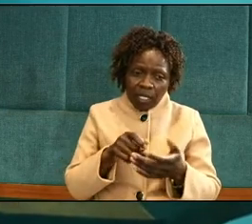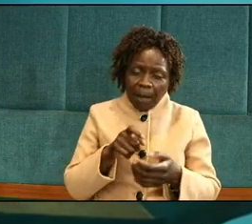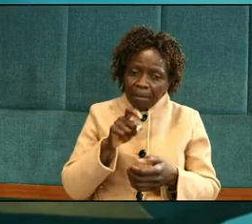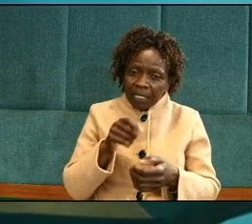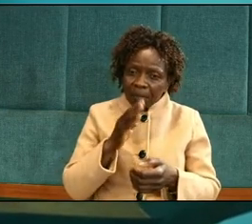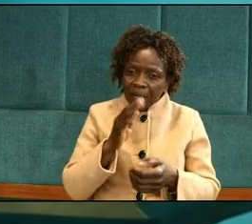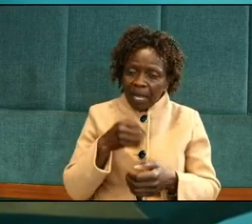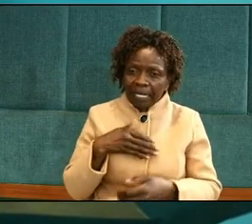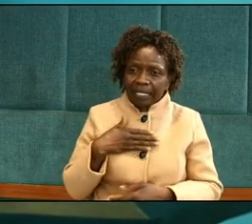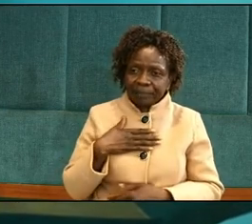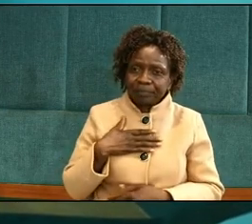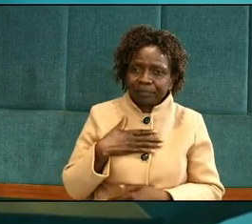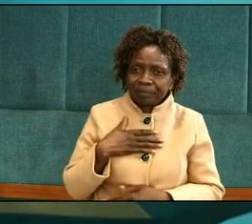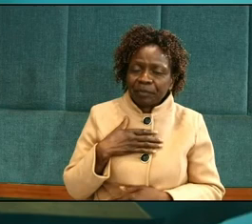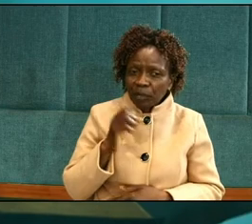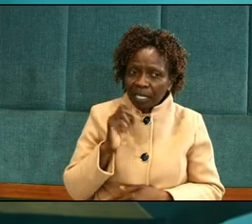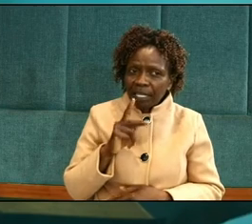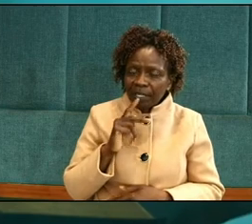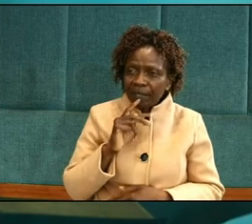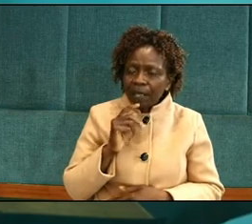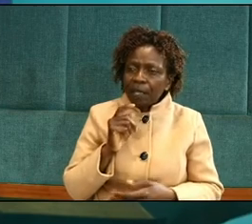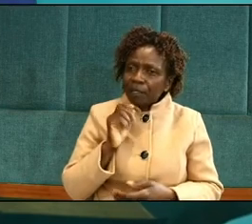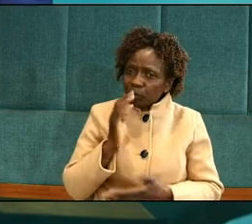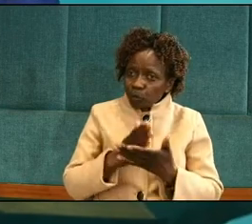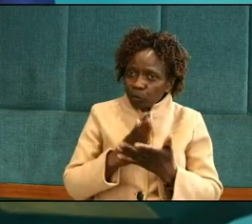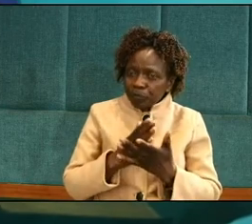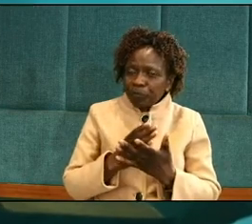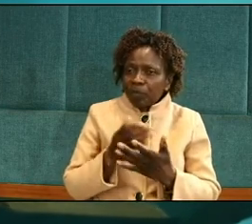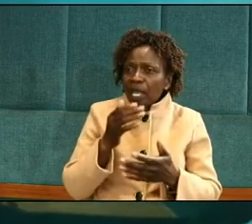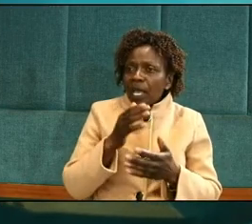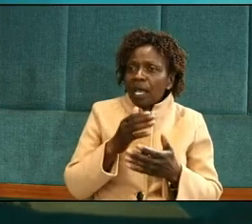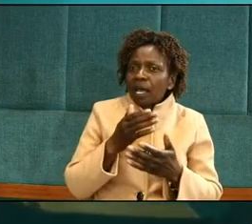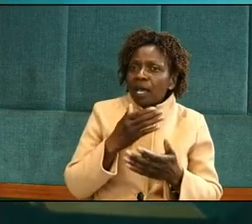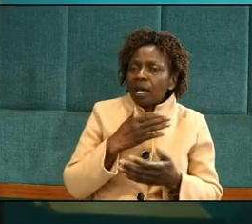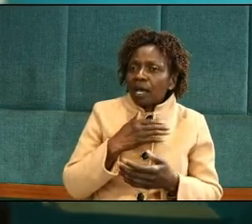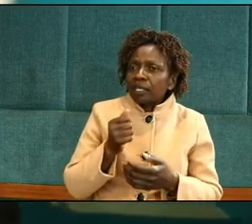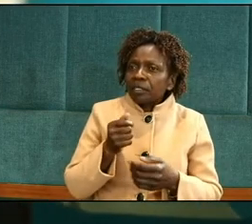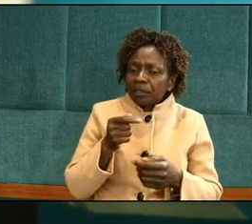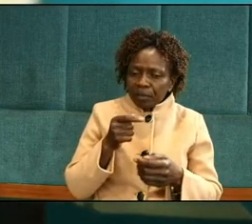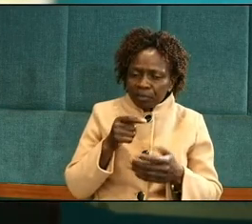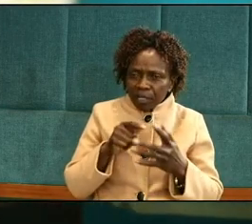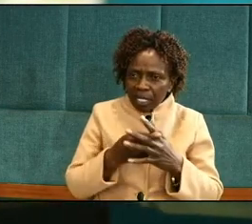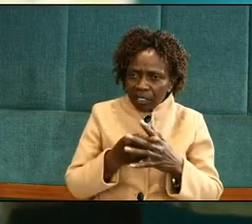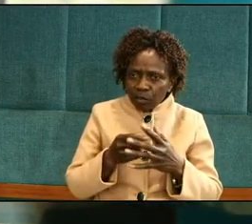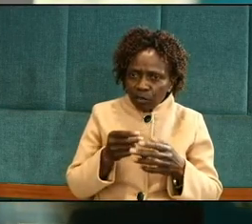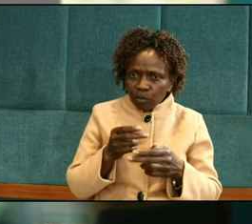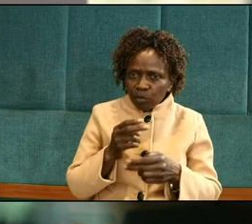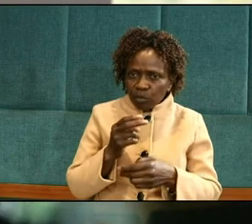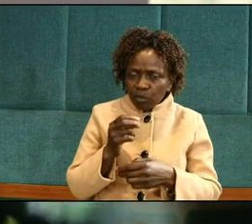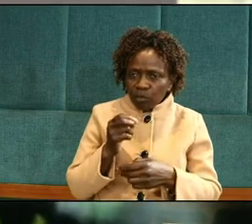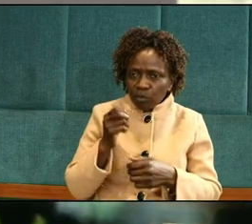mine. Right? True. And you begin to raise that lack